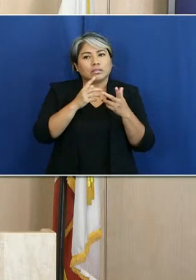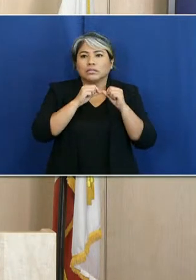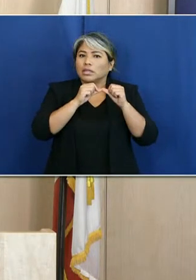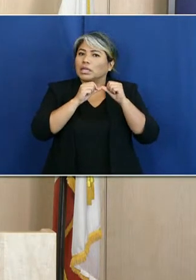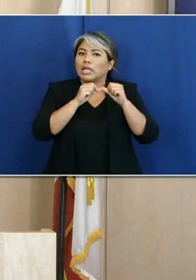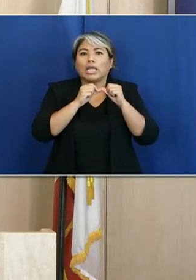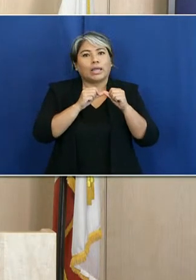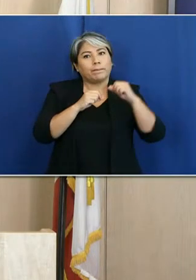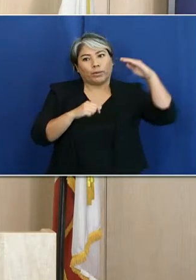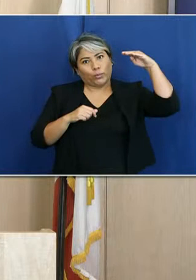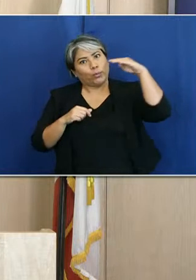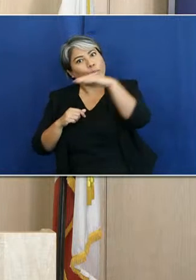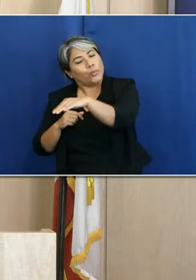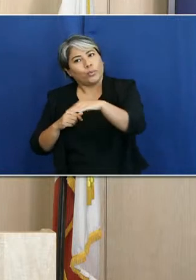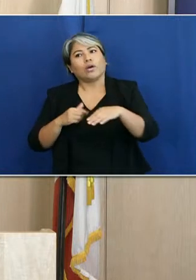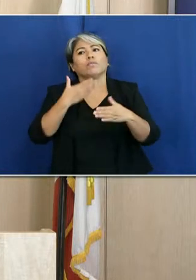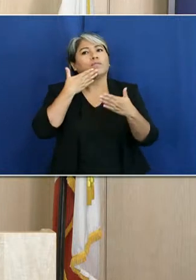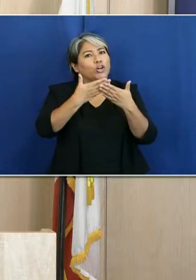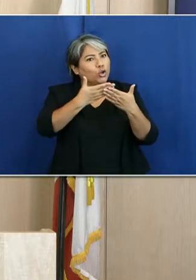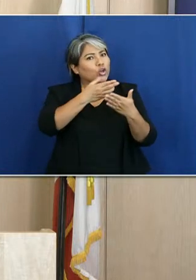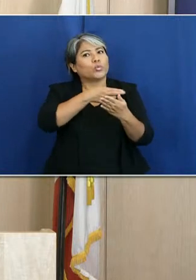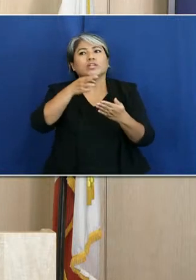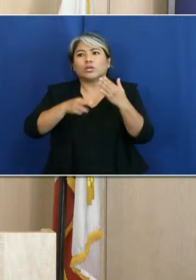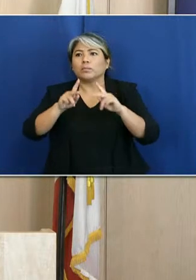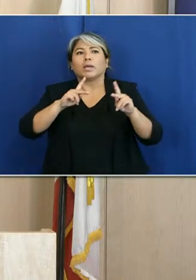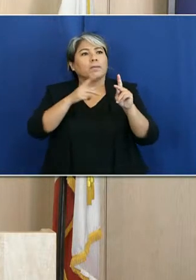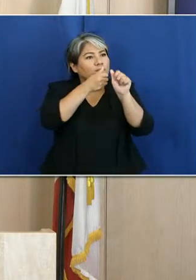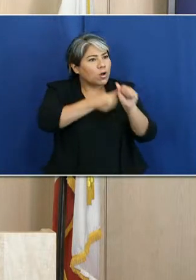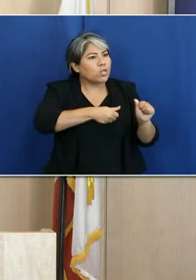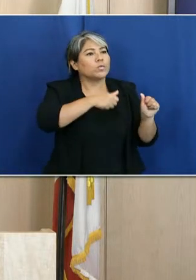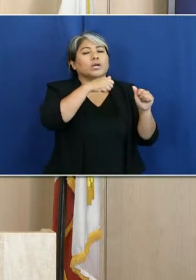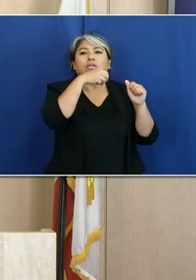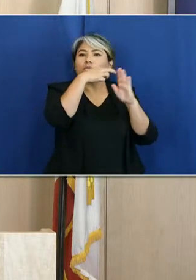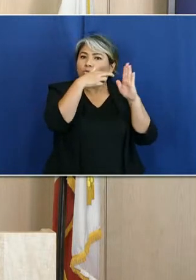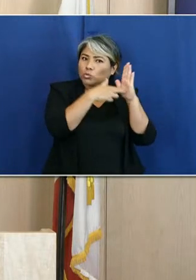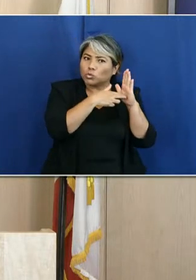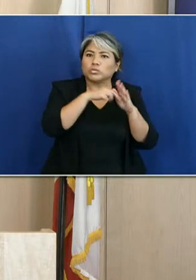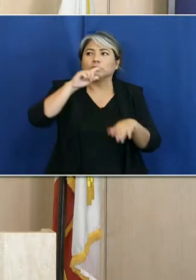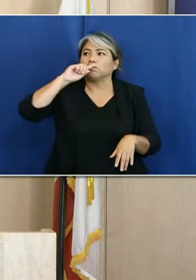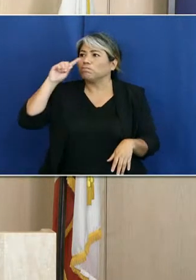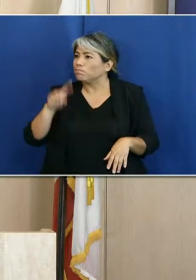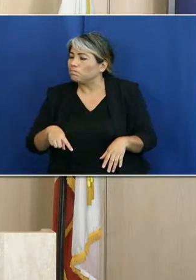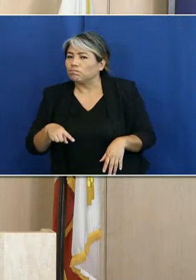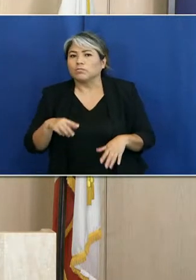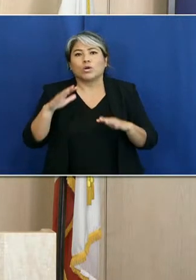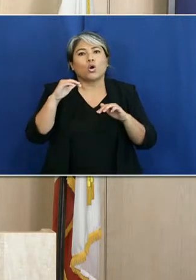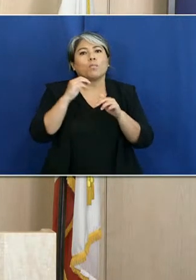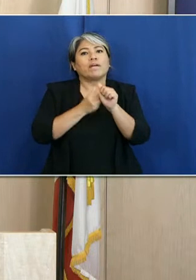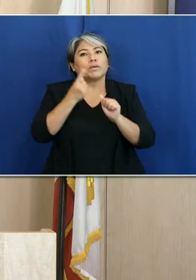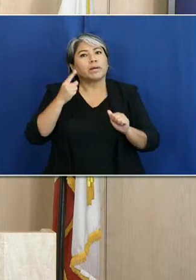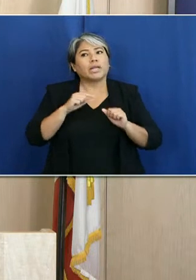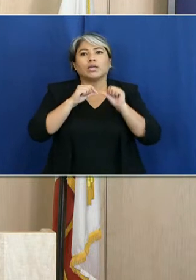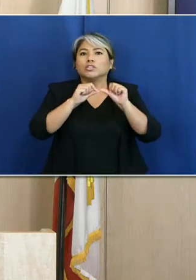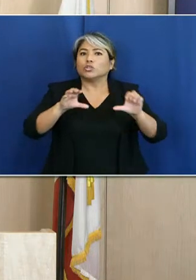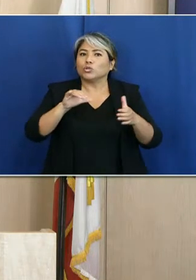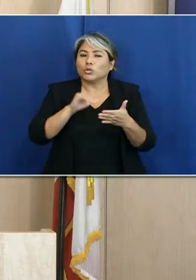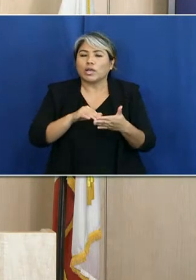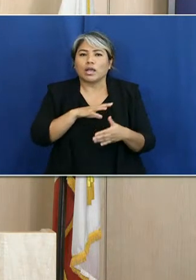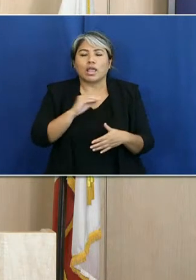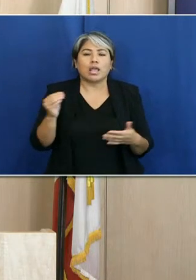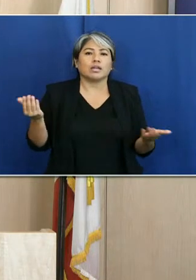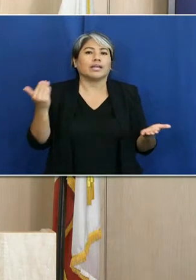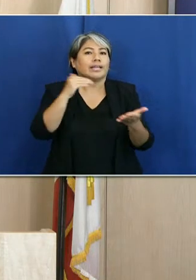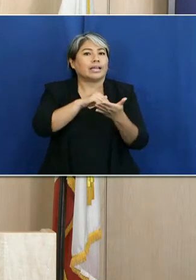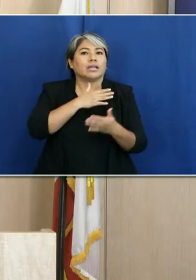momentum going. We've got, I think, a lot of good results from people complying with the public health directives. We hope everybody will continue to do that.